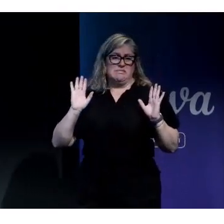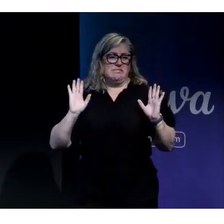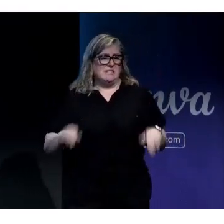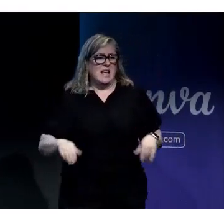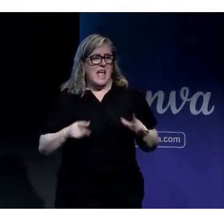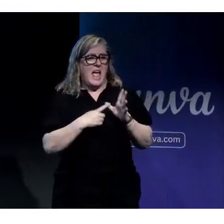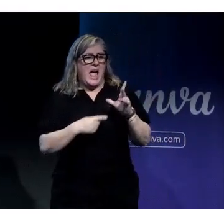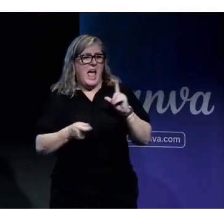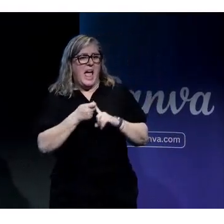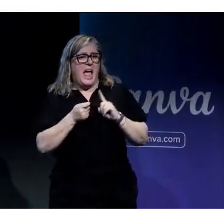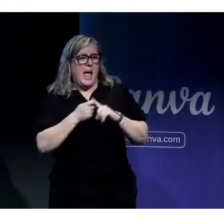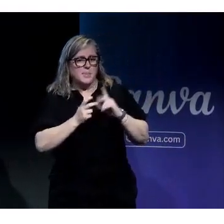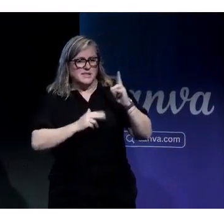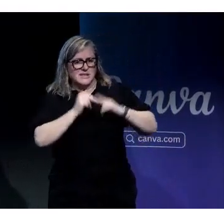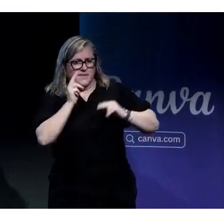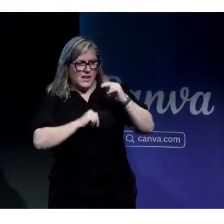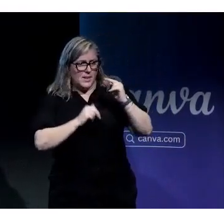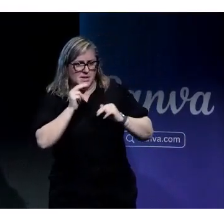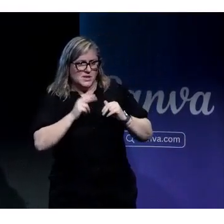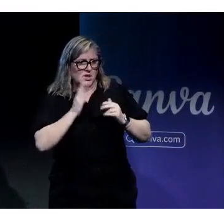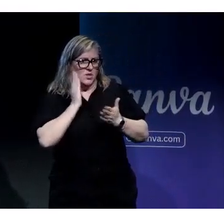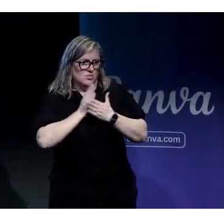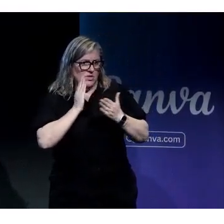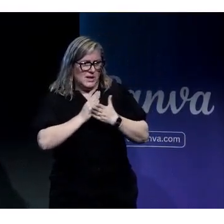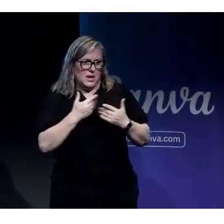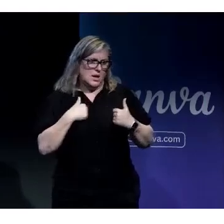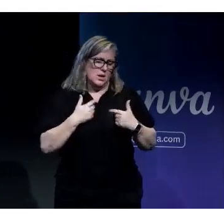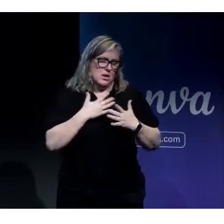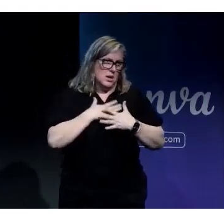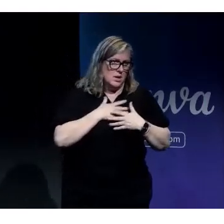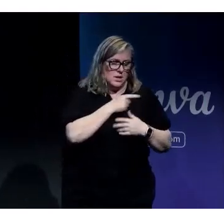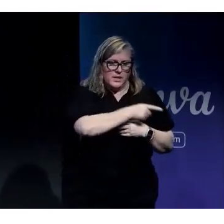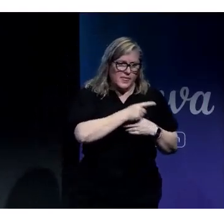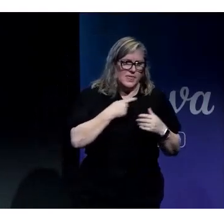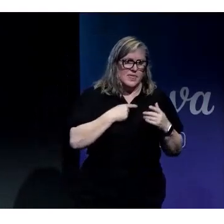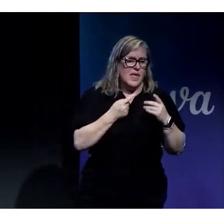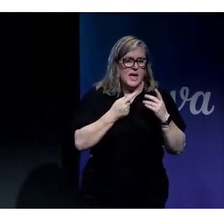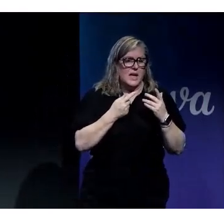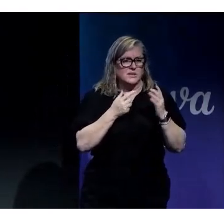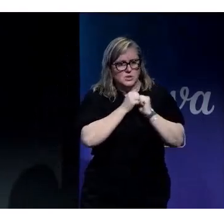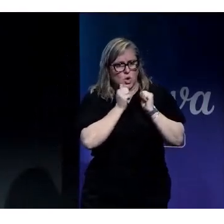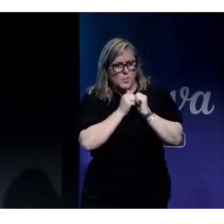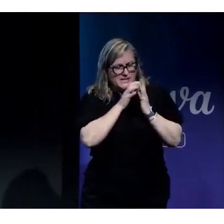developer. I'm just weirdly dedicated to reading documentation. Not sure how I ended up in accessibility.